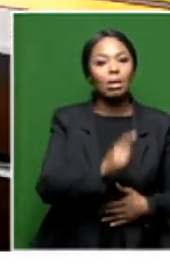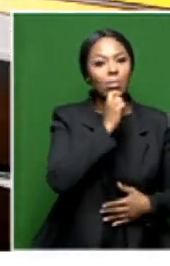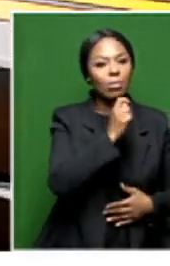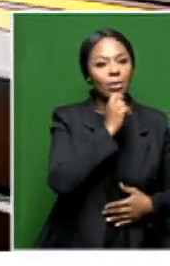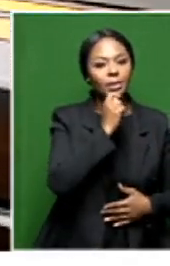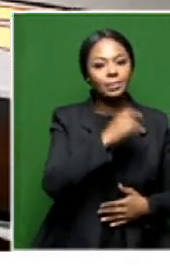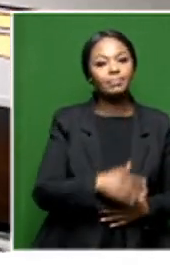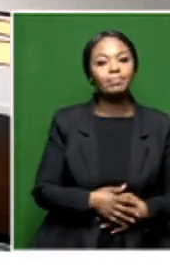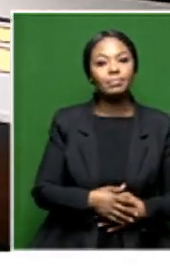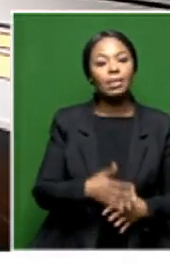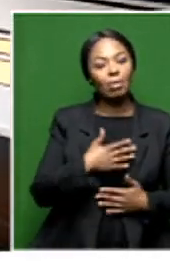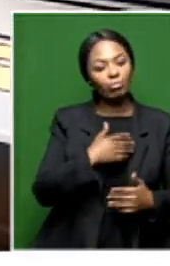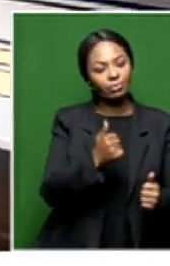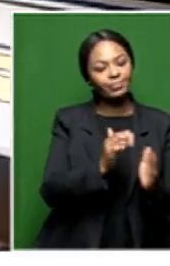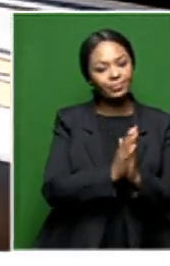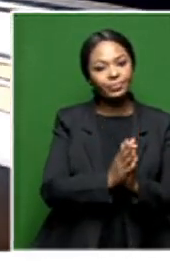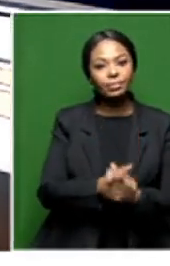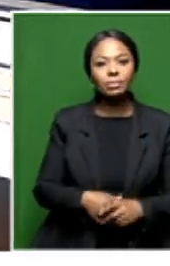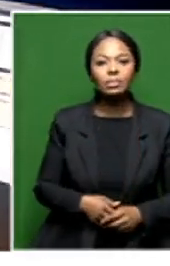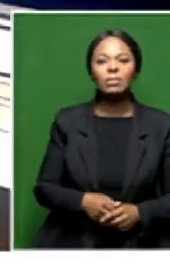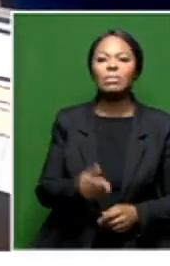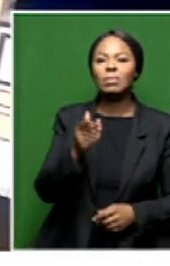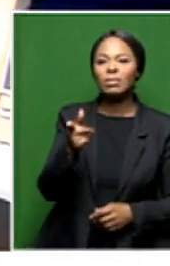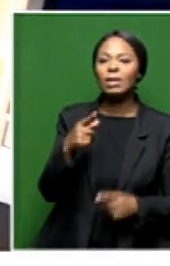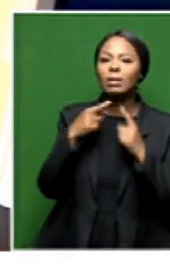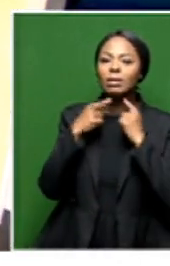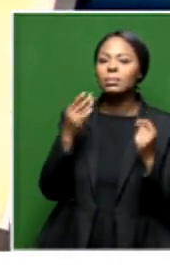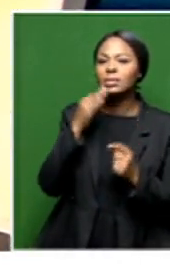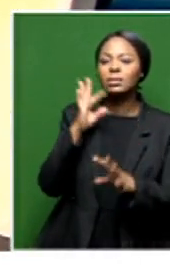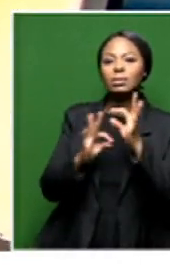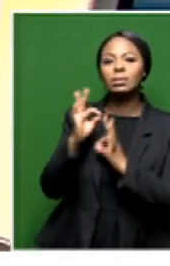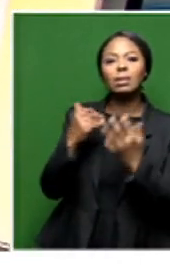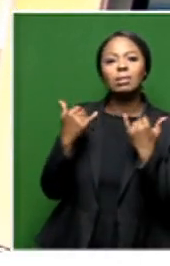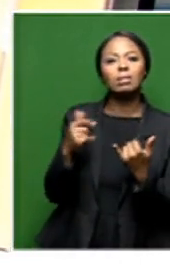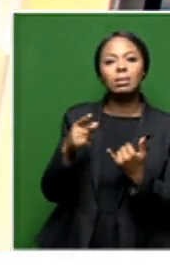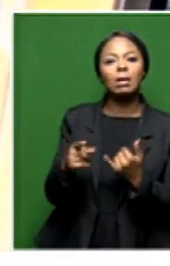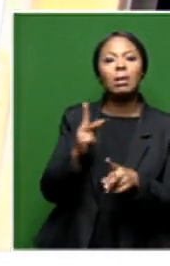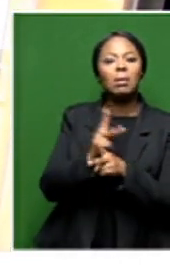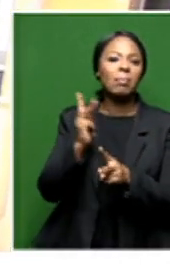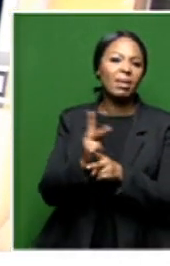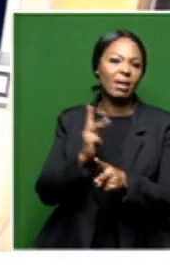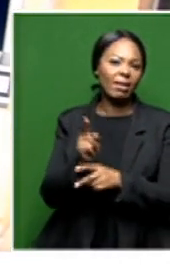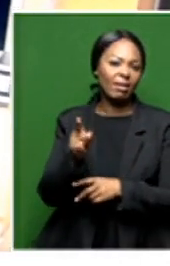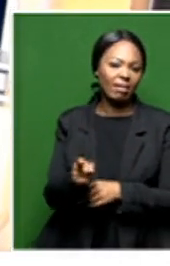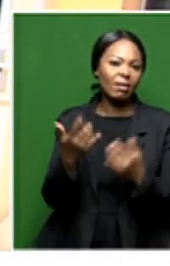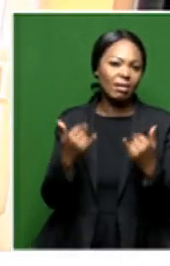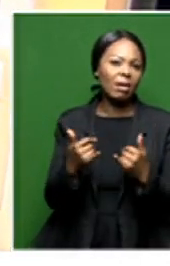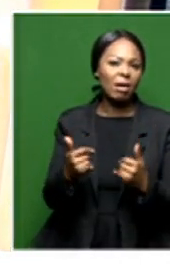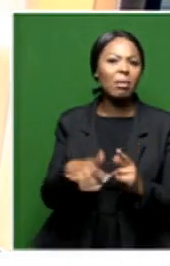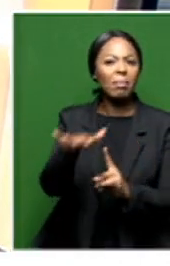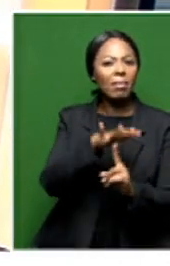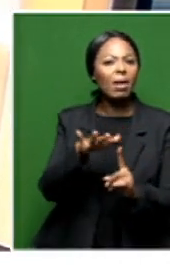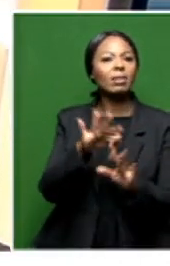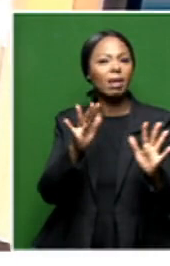Morning. It is a pleasure, yes. Well, Reverend, just take us through the series of events that have been planned in honour of the late